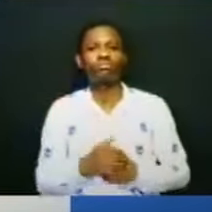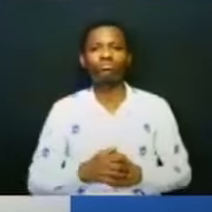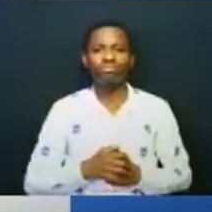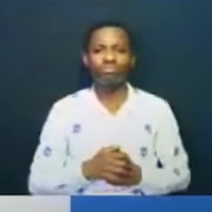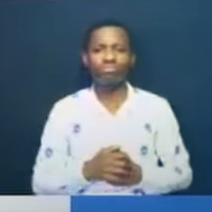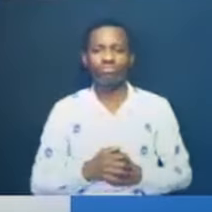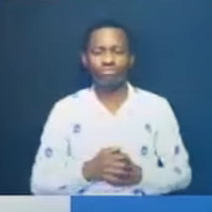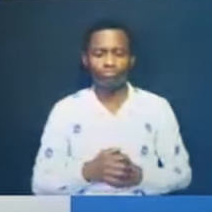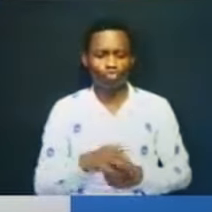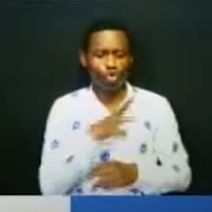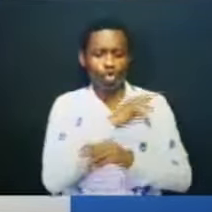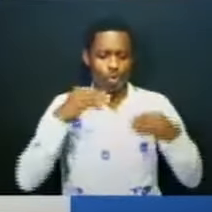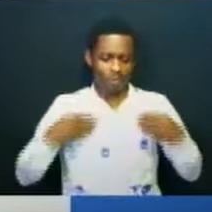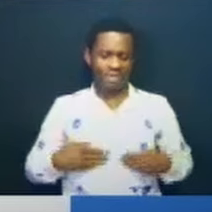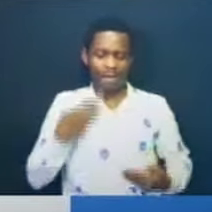is born